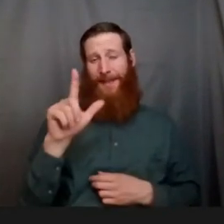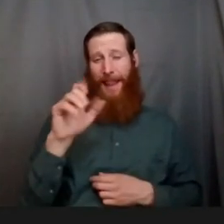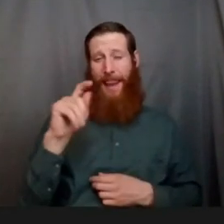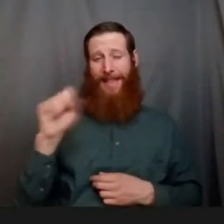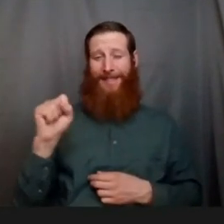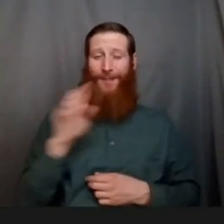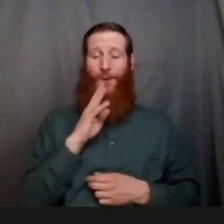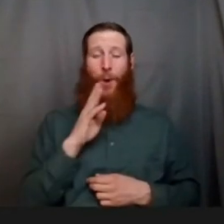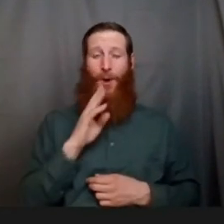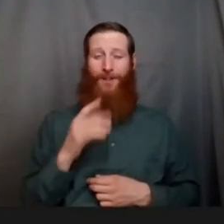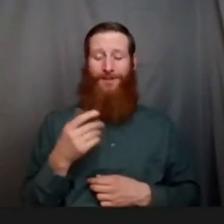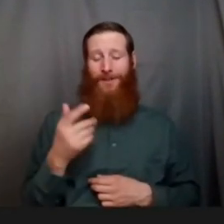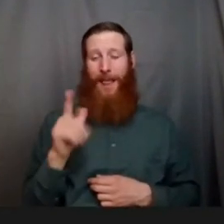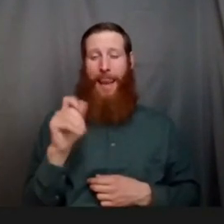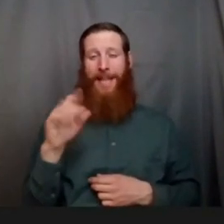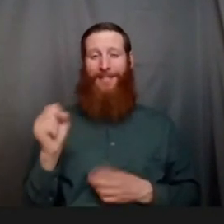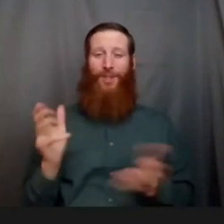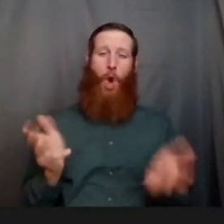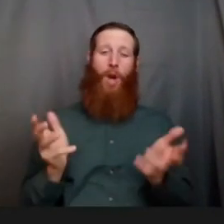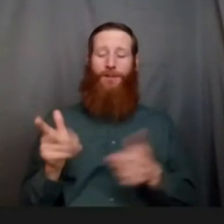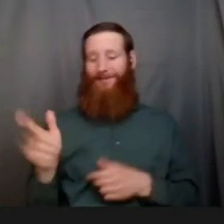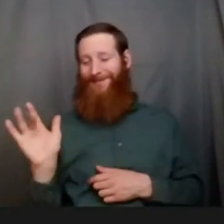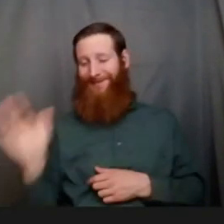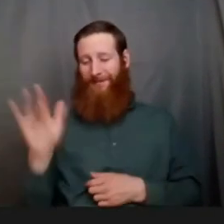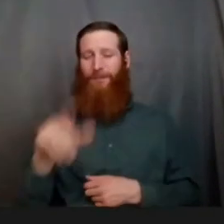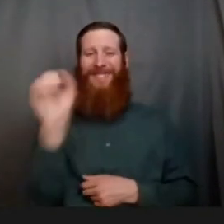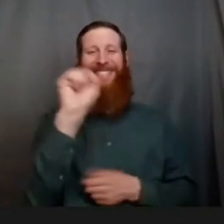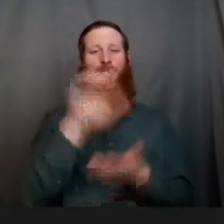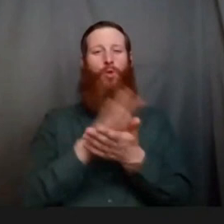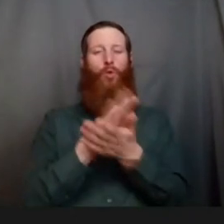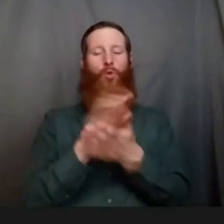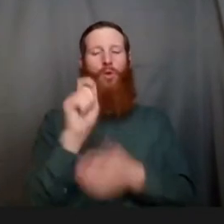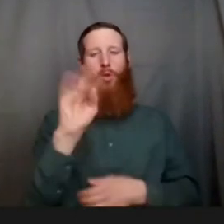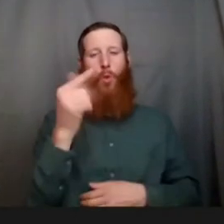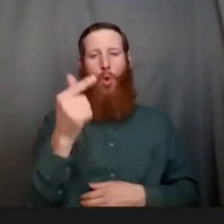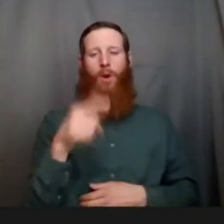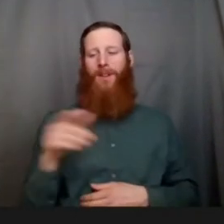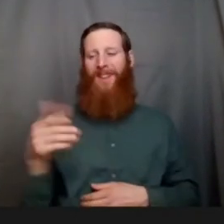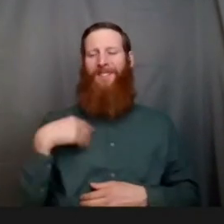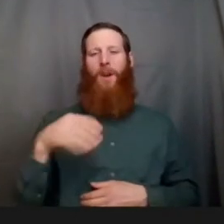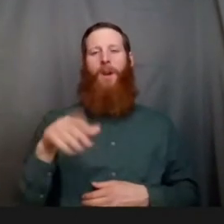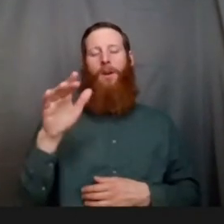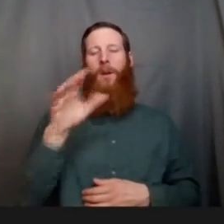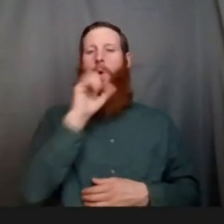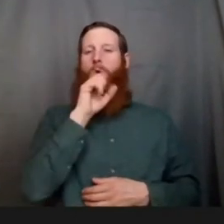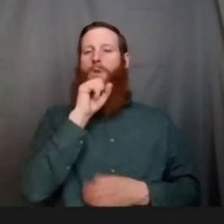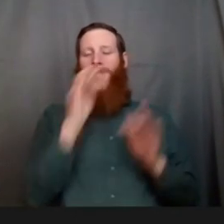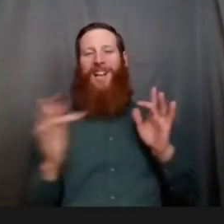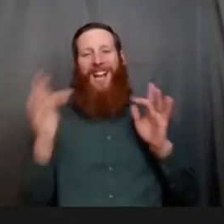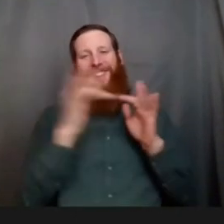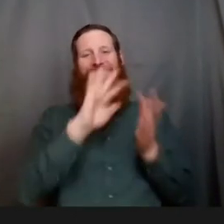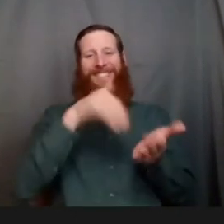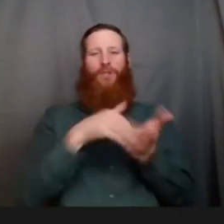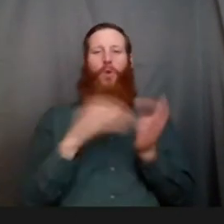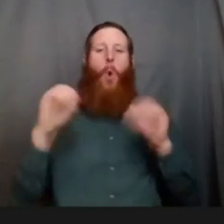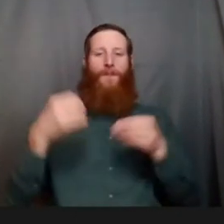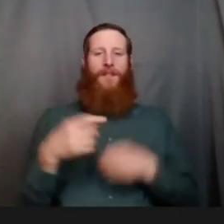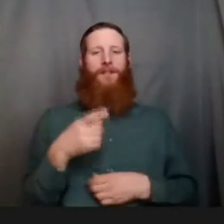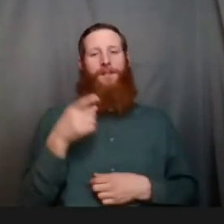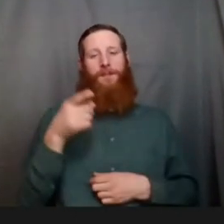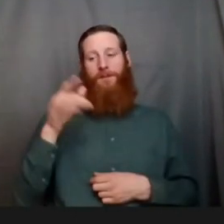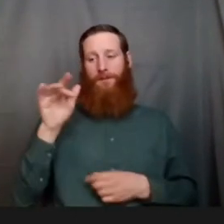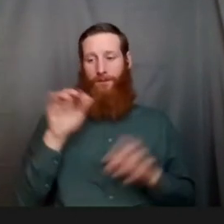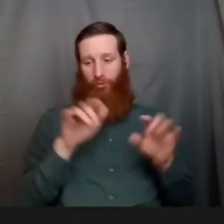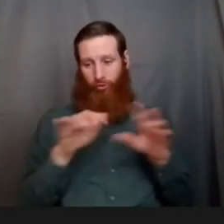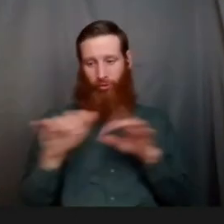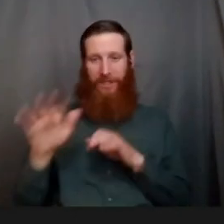to seattleschools.org and there's an orange contact central office button on there. And if you write your message